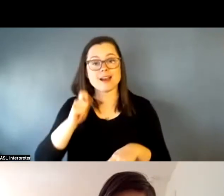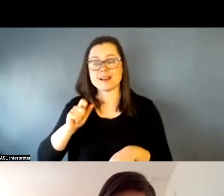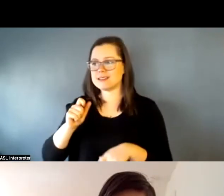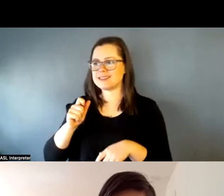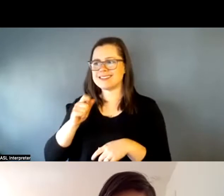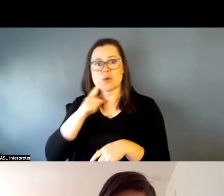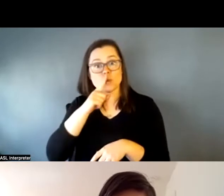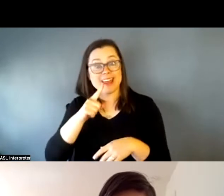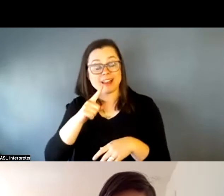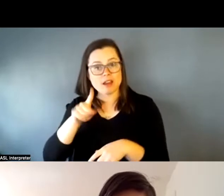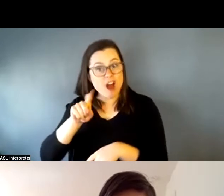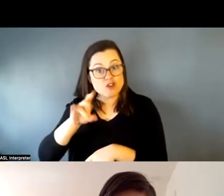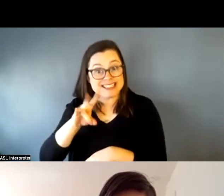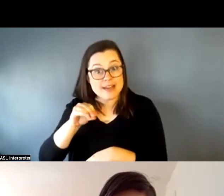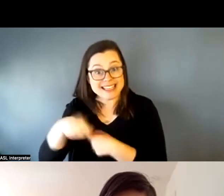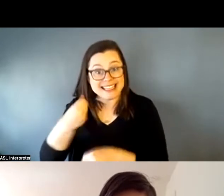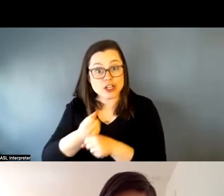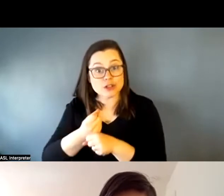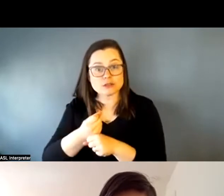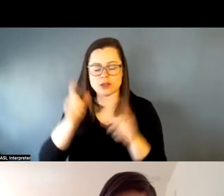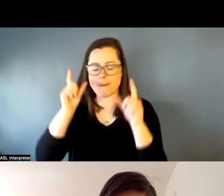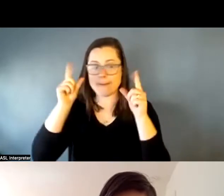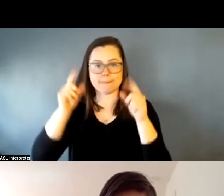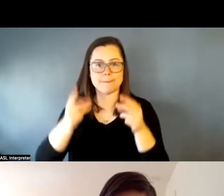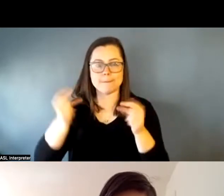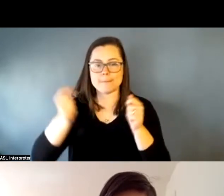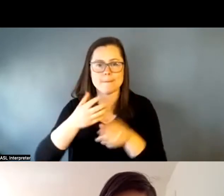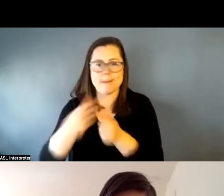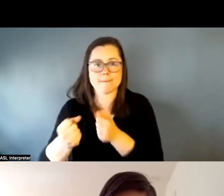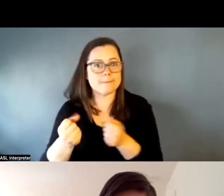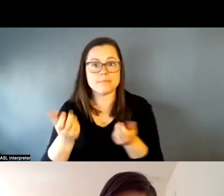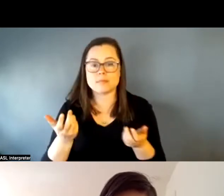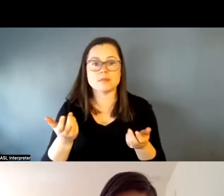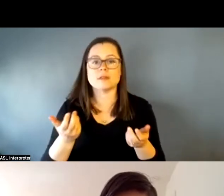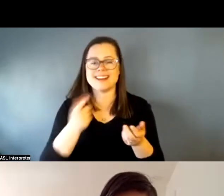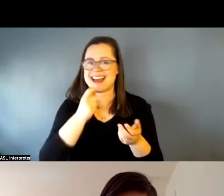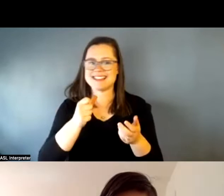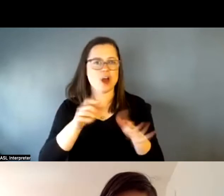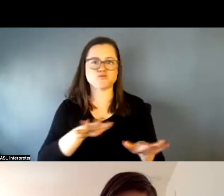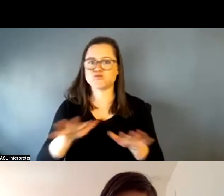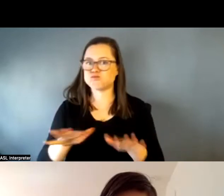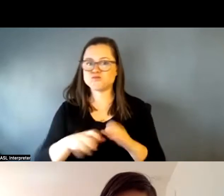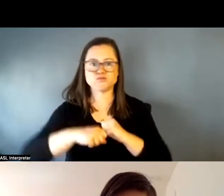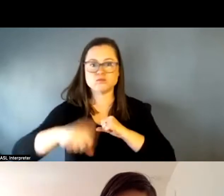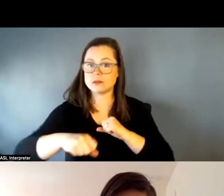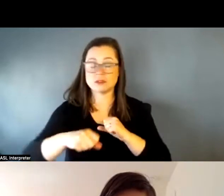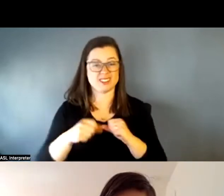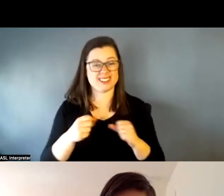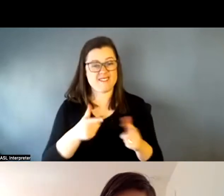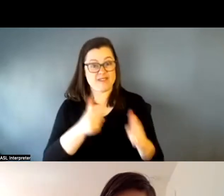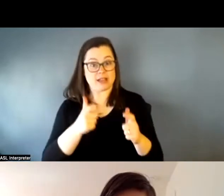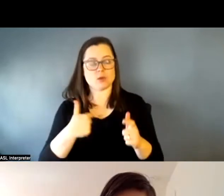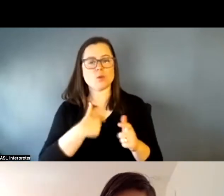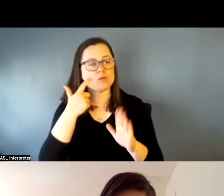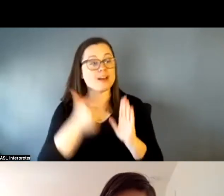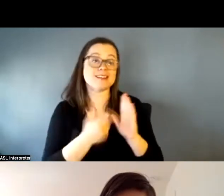of an eye to us. And so we're still in the process of it. And we recognize that the world is a modern world. And